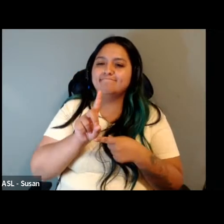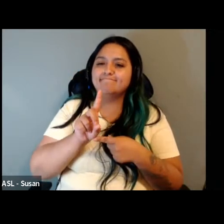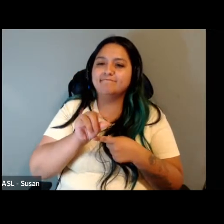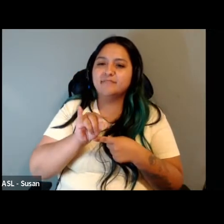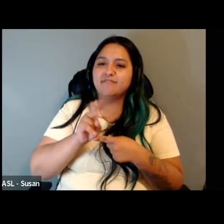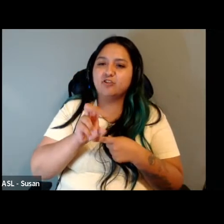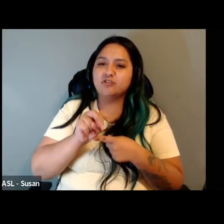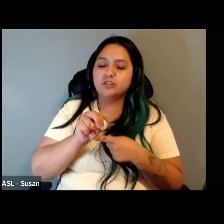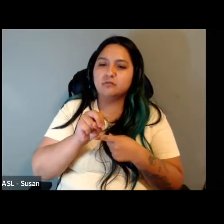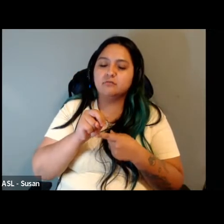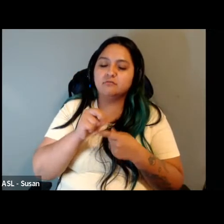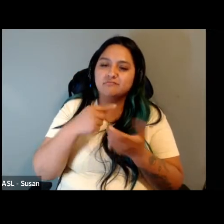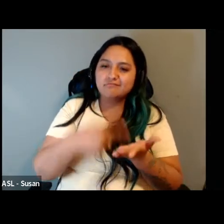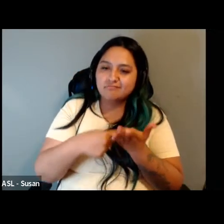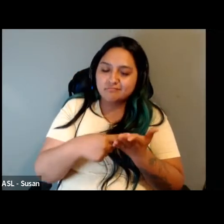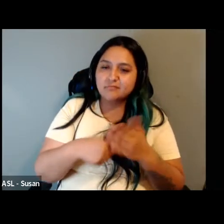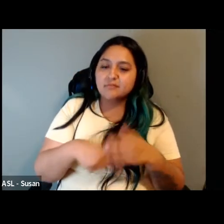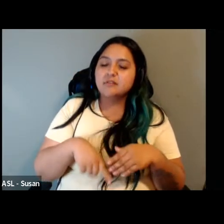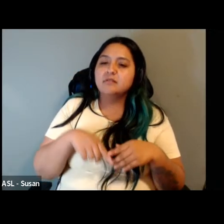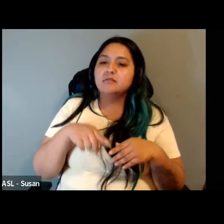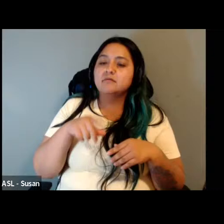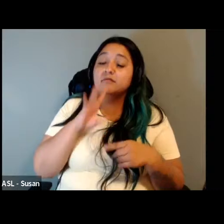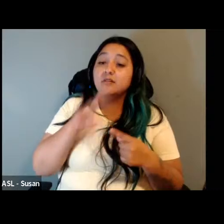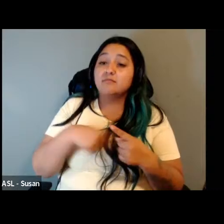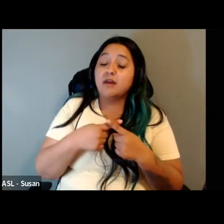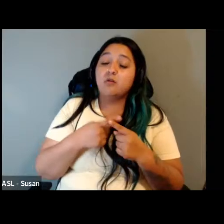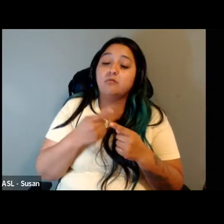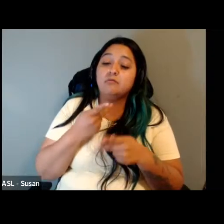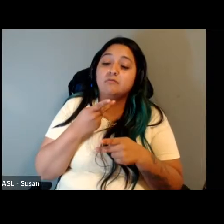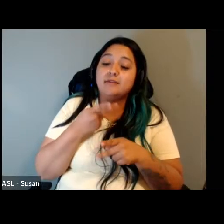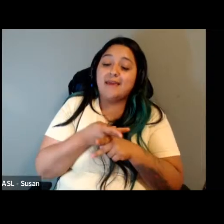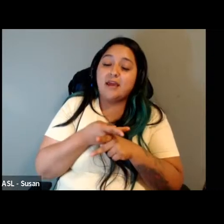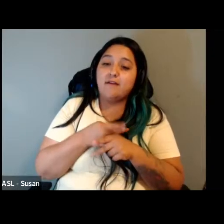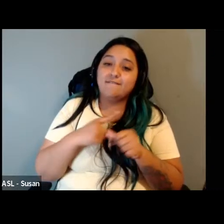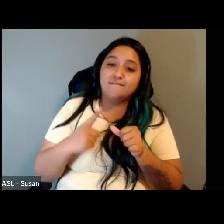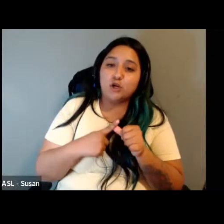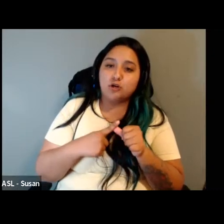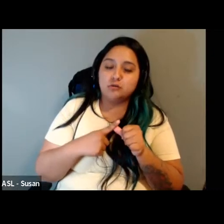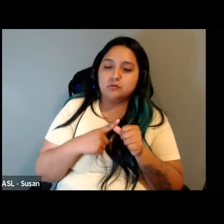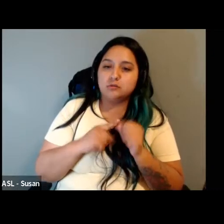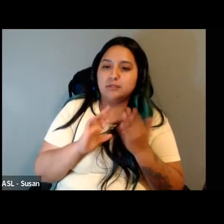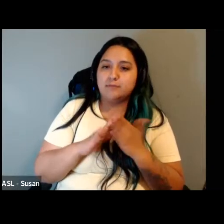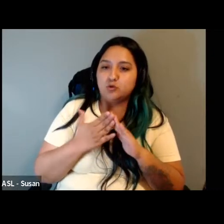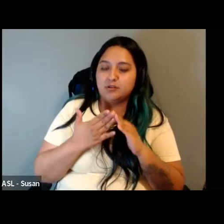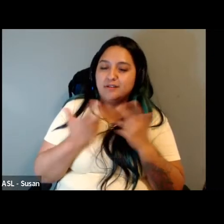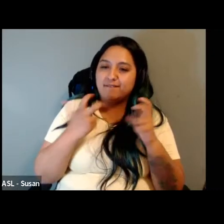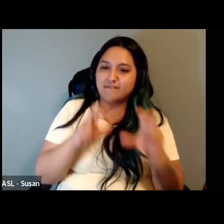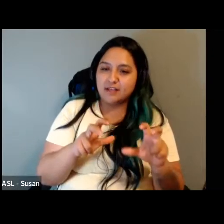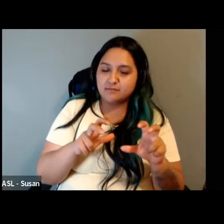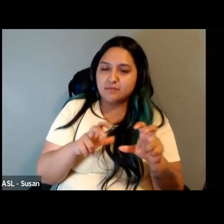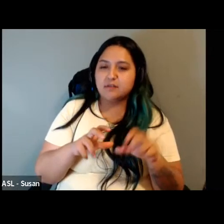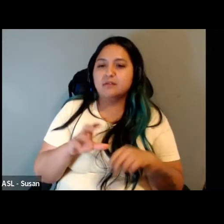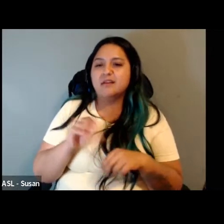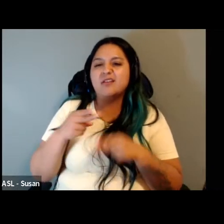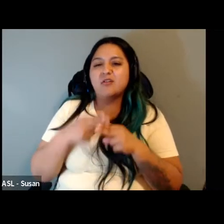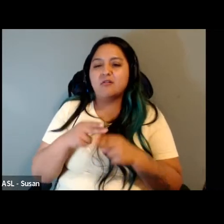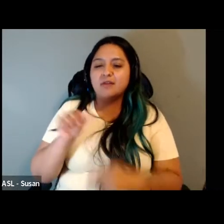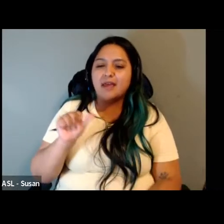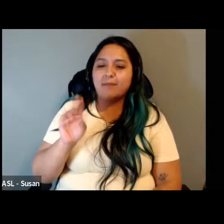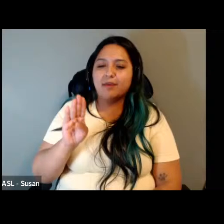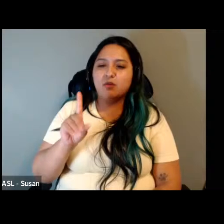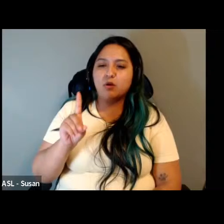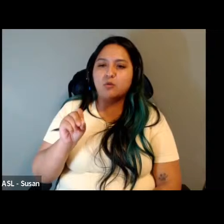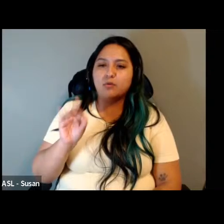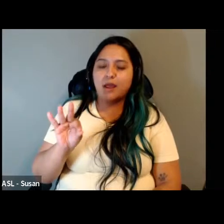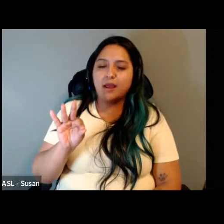a combination of Care First community investment, as well as something called our AB 109 realignment funds.